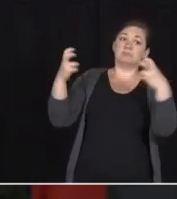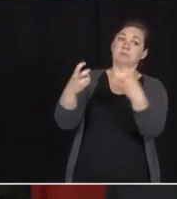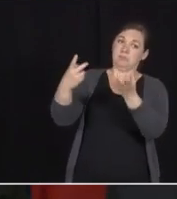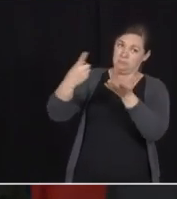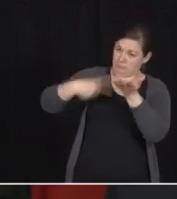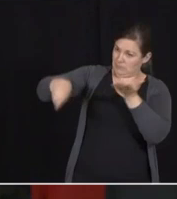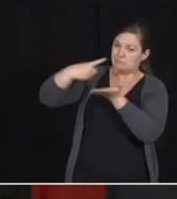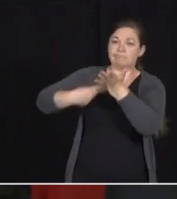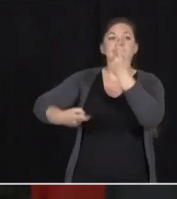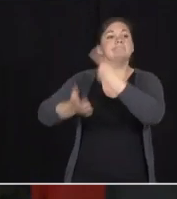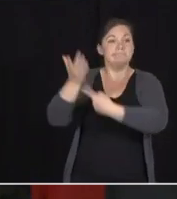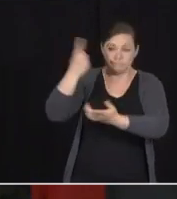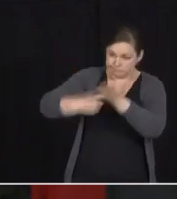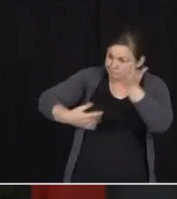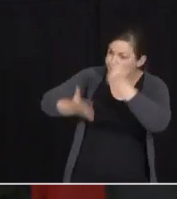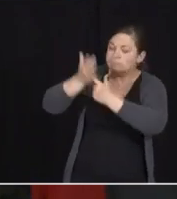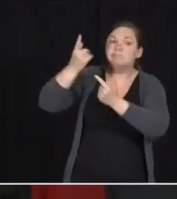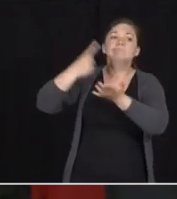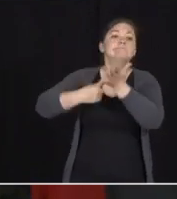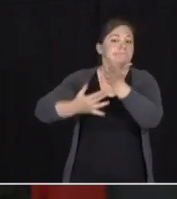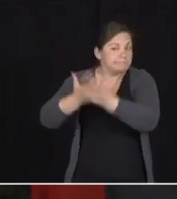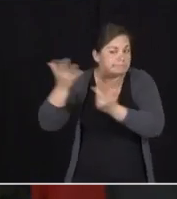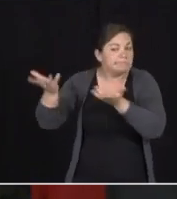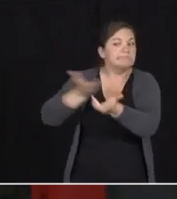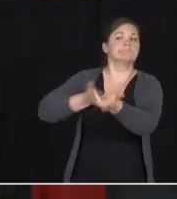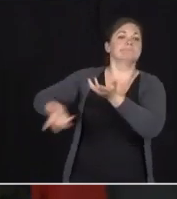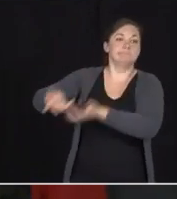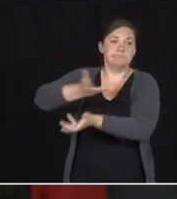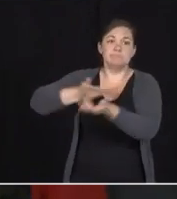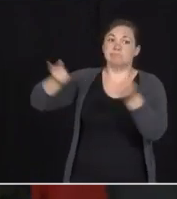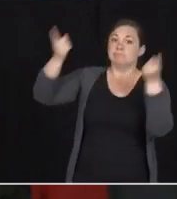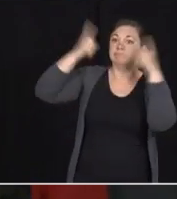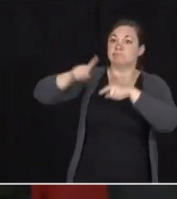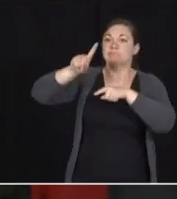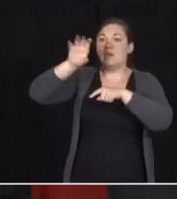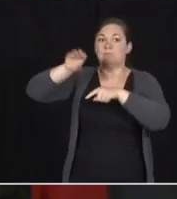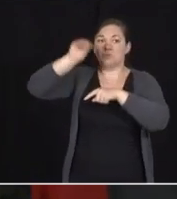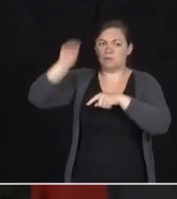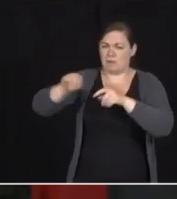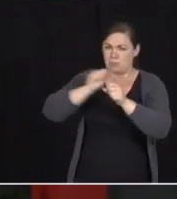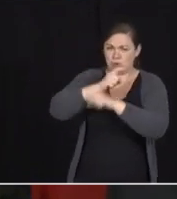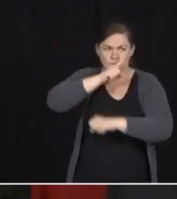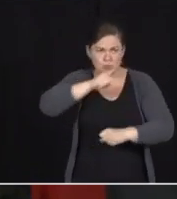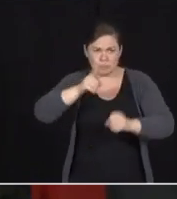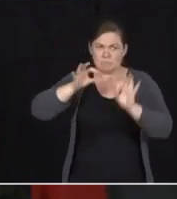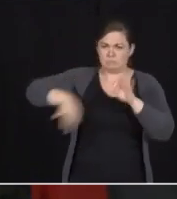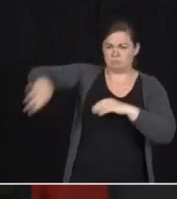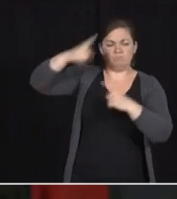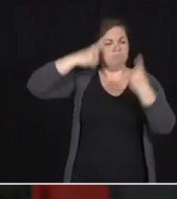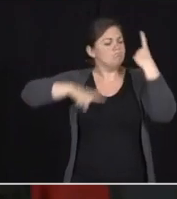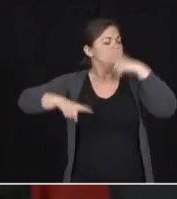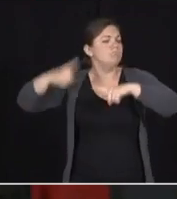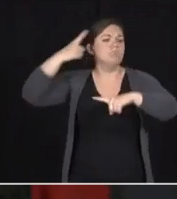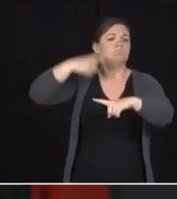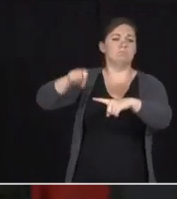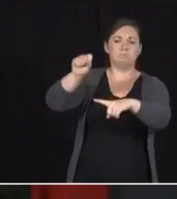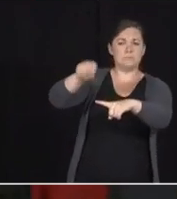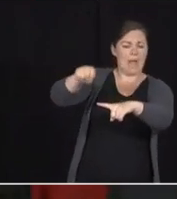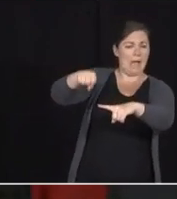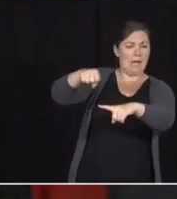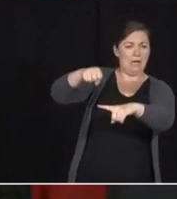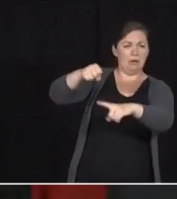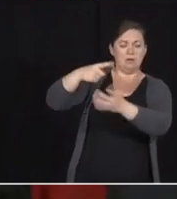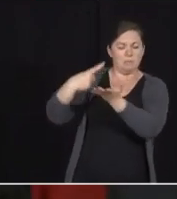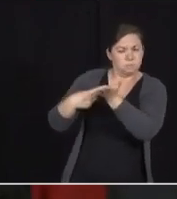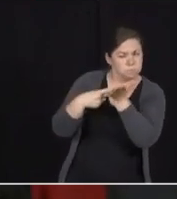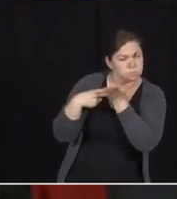discussions, and not everyone always agrees, but we always come out with a common cause to make sure it's the